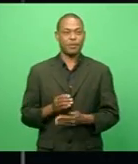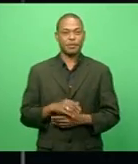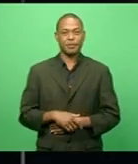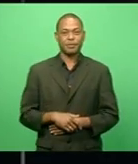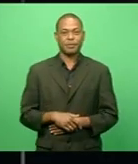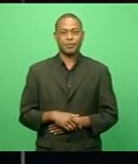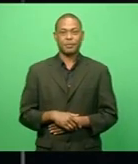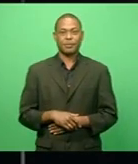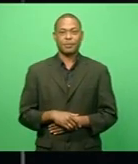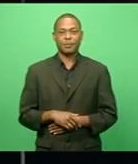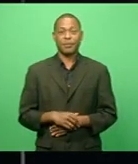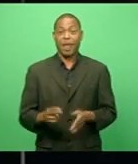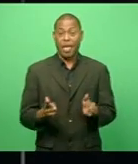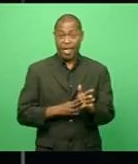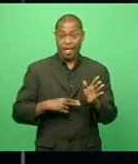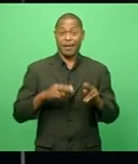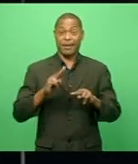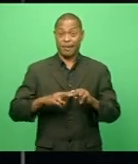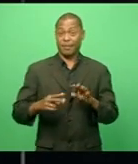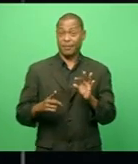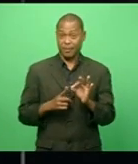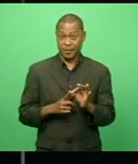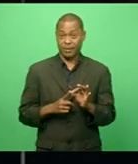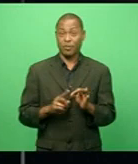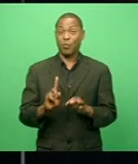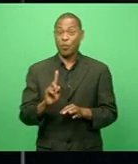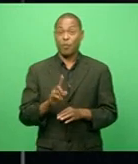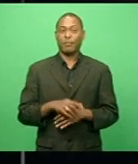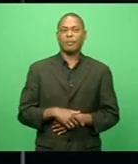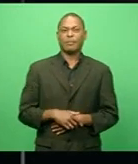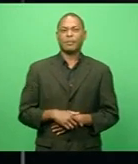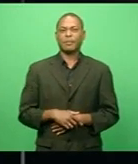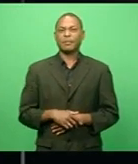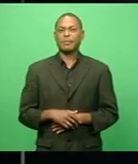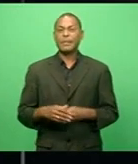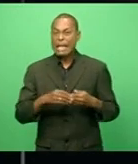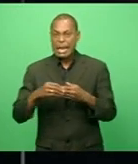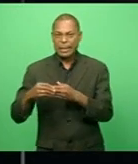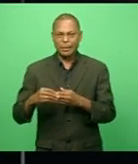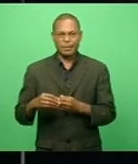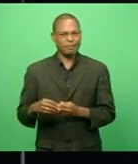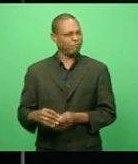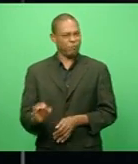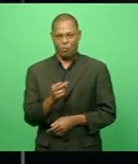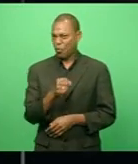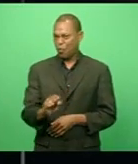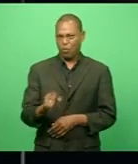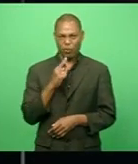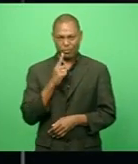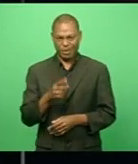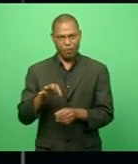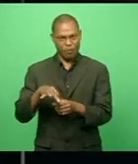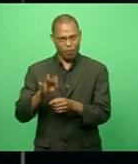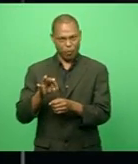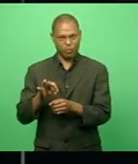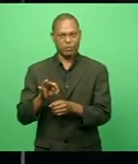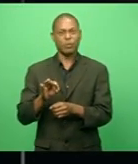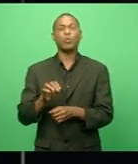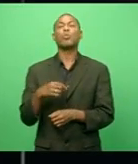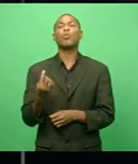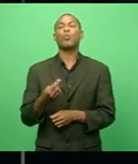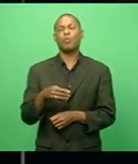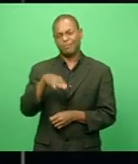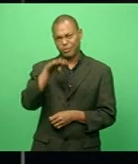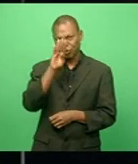National Federation Party leader and opposition MP Professor Biman Prasad has confirmed they had no say with the election of Ratunaingama